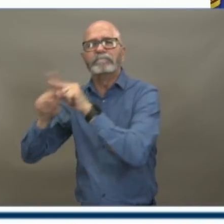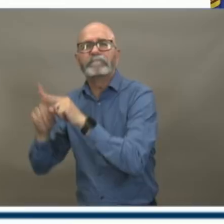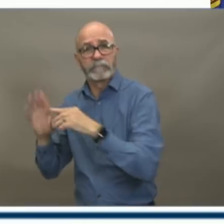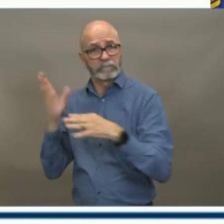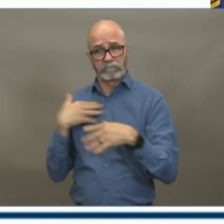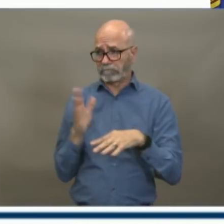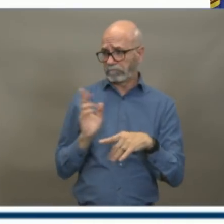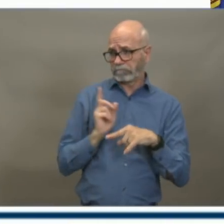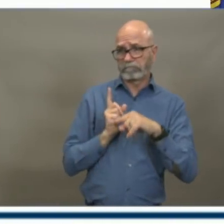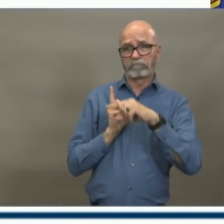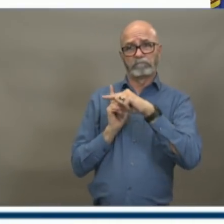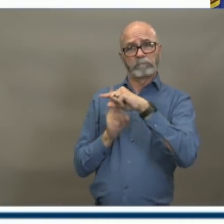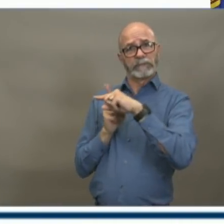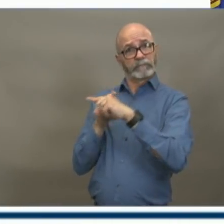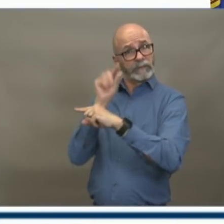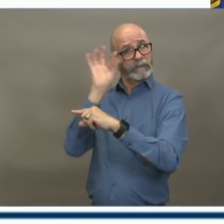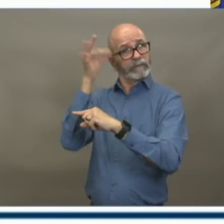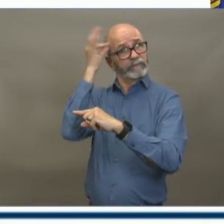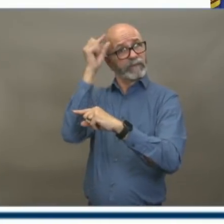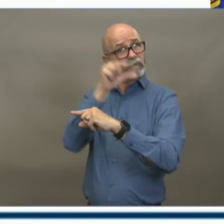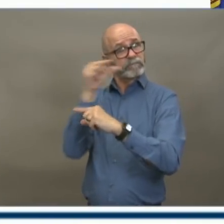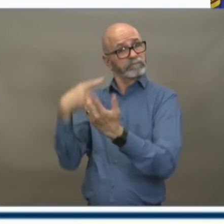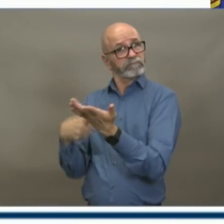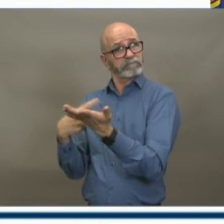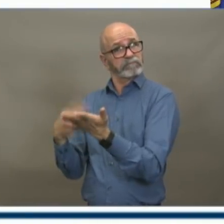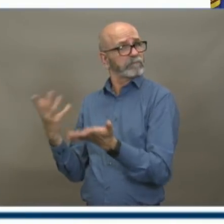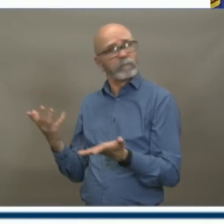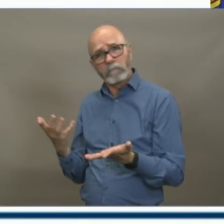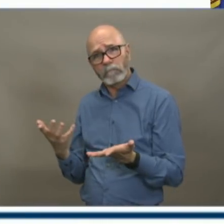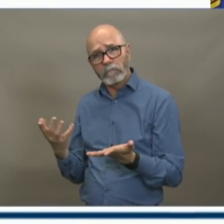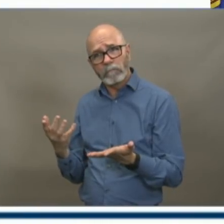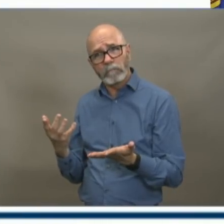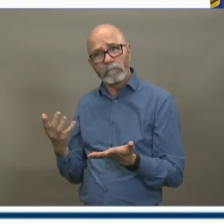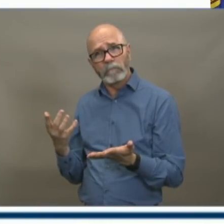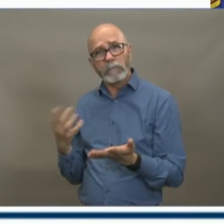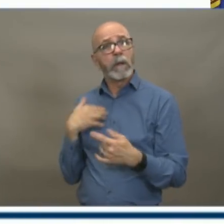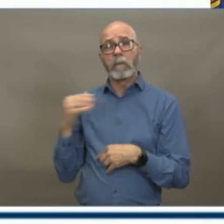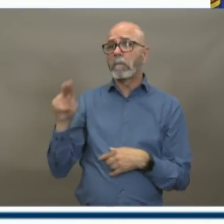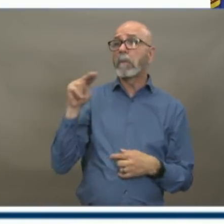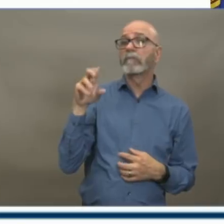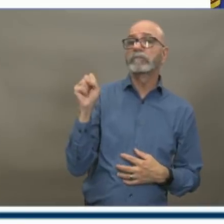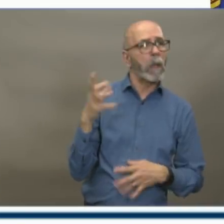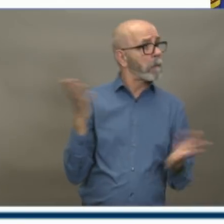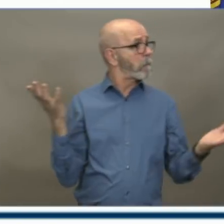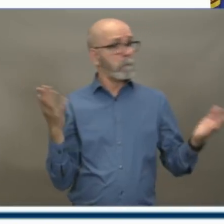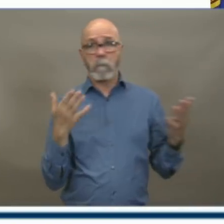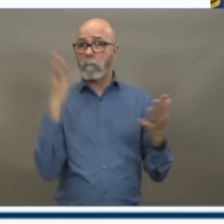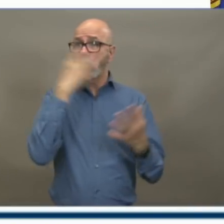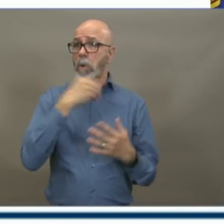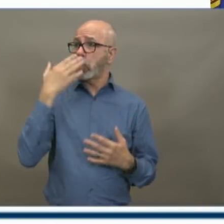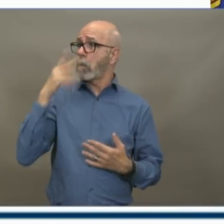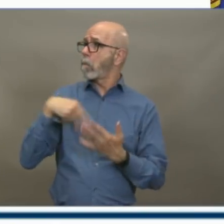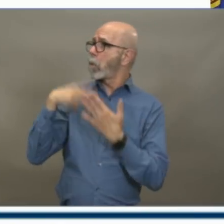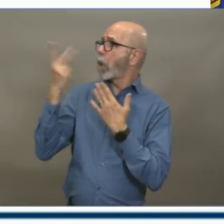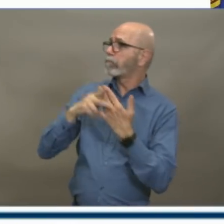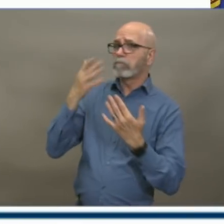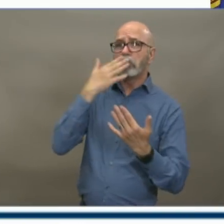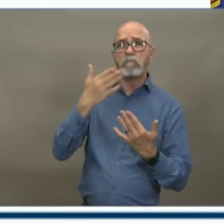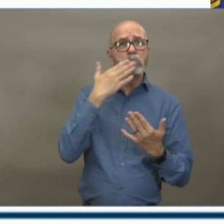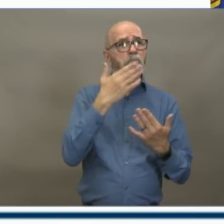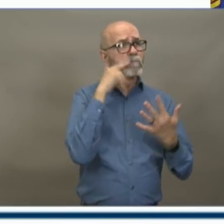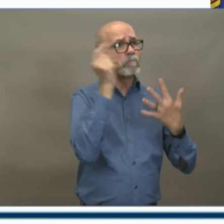federal government goes. And it's not bad for Nova Scotia, but one thing that they do cite for Nova